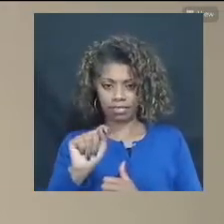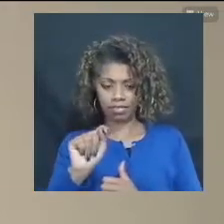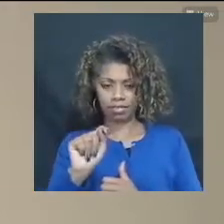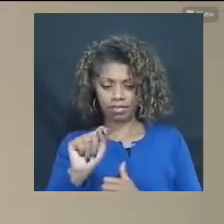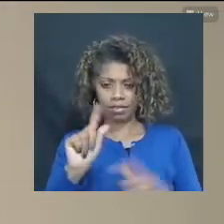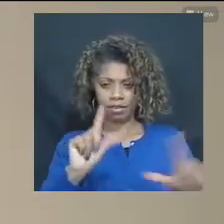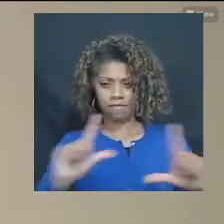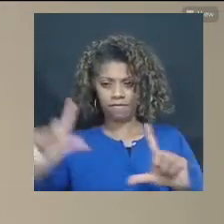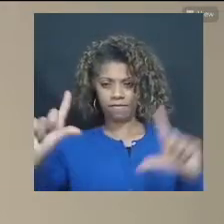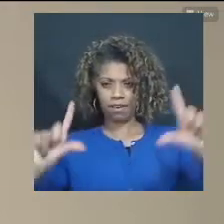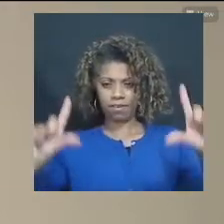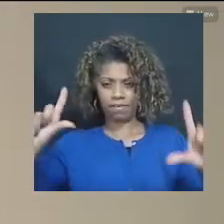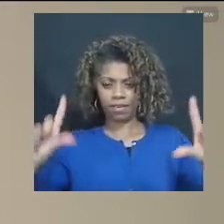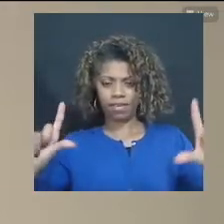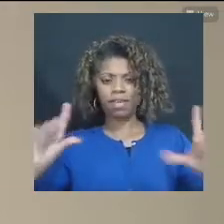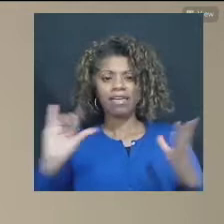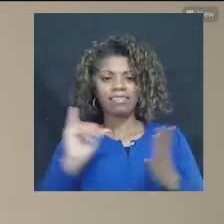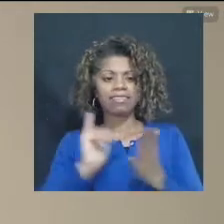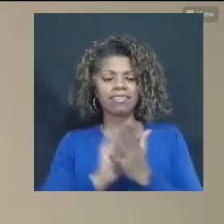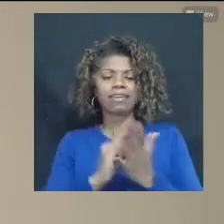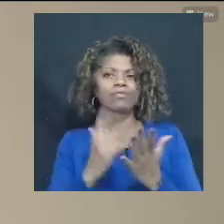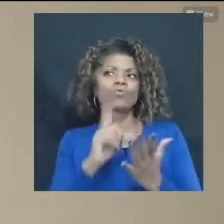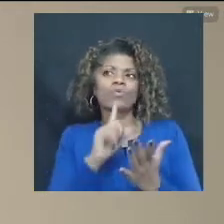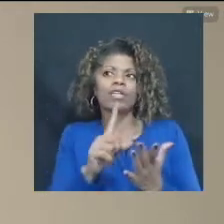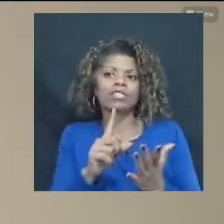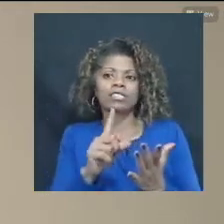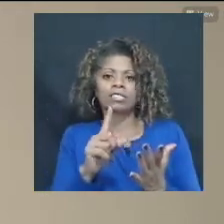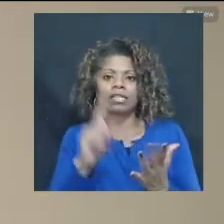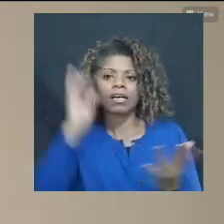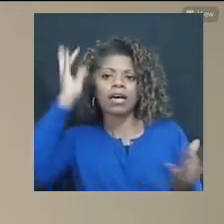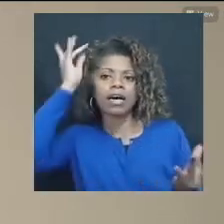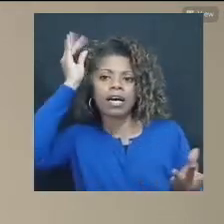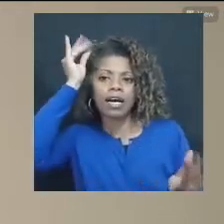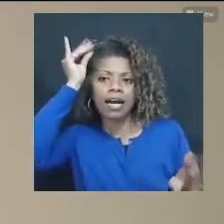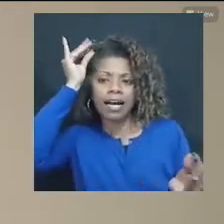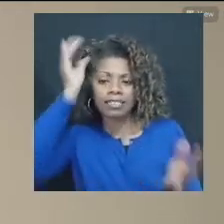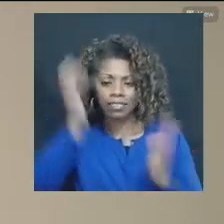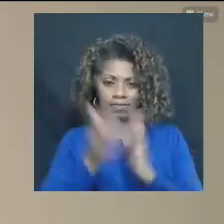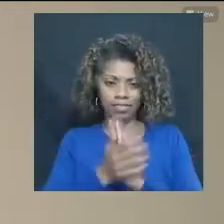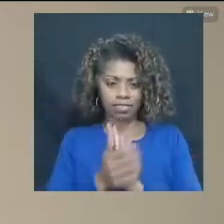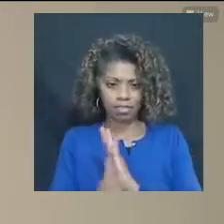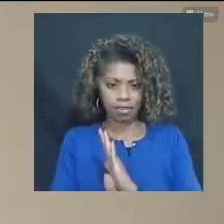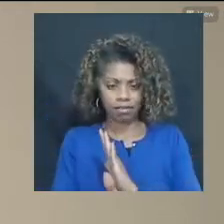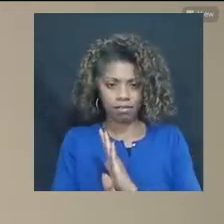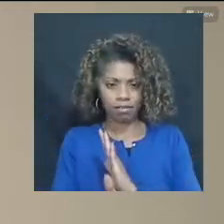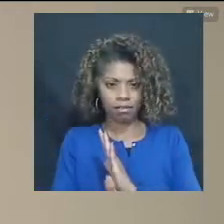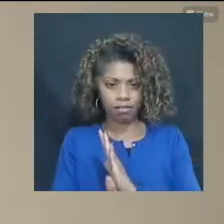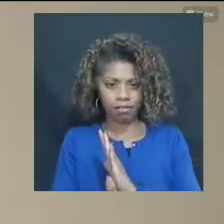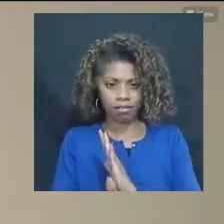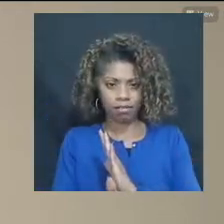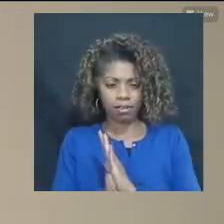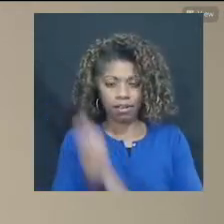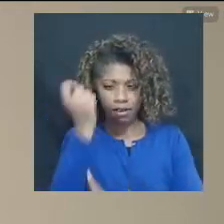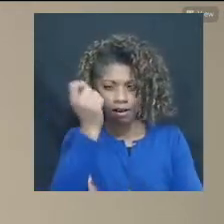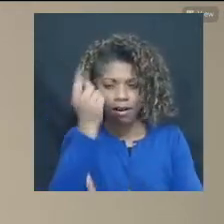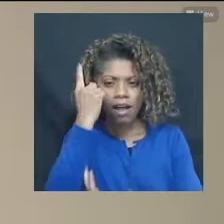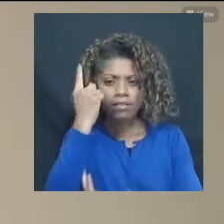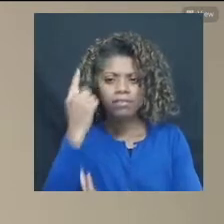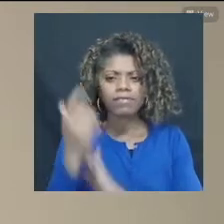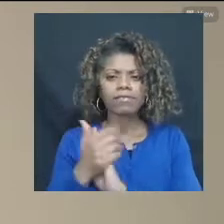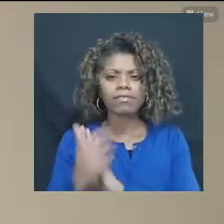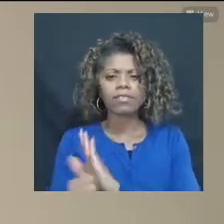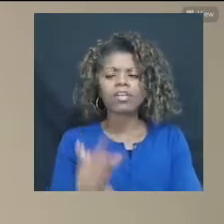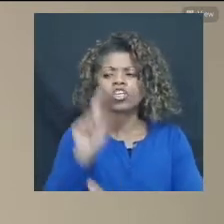And I think that's the best way to think about it. Asset framing is a skill. It requires you to define people by their aspirations and